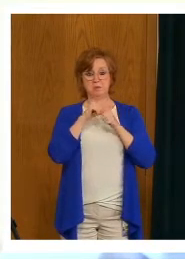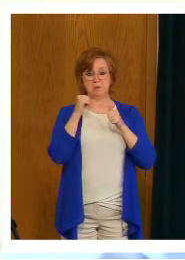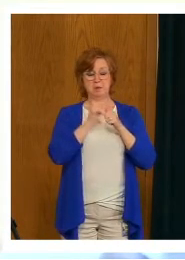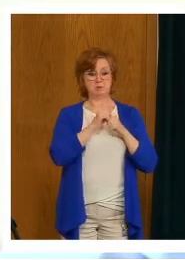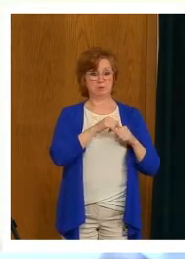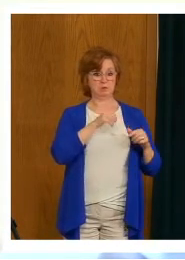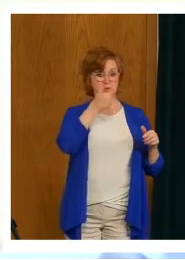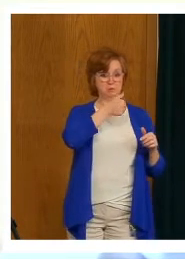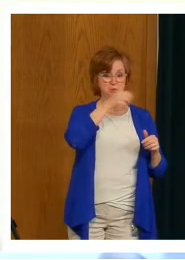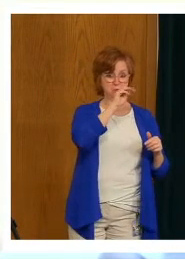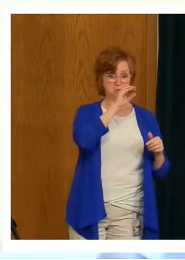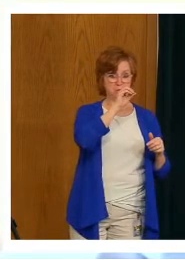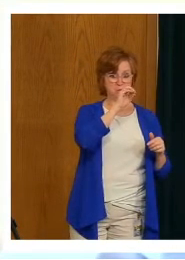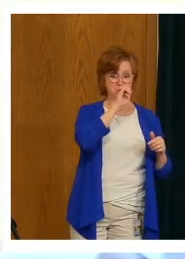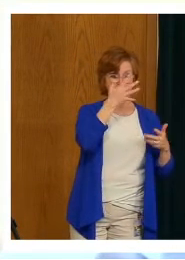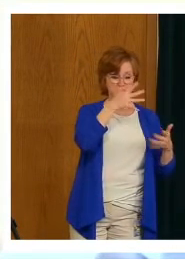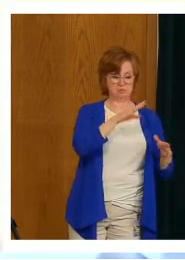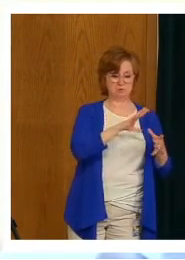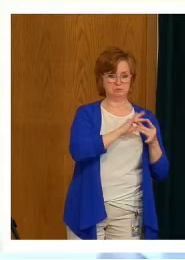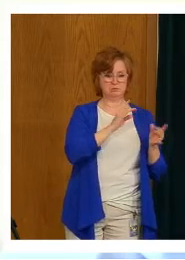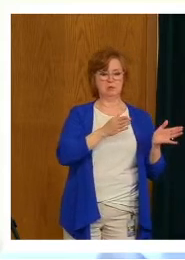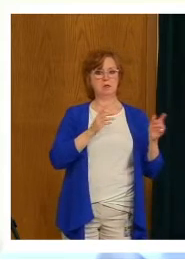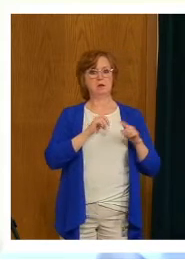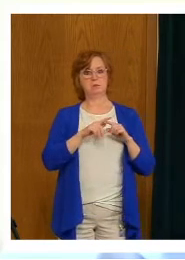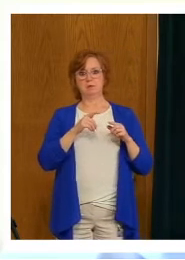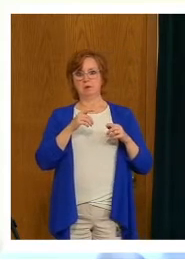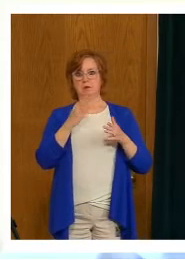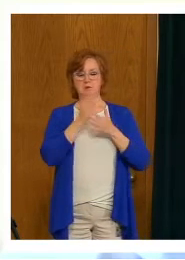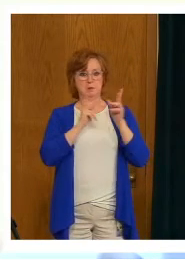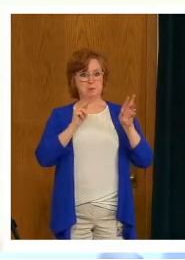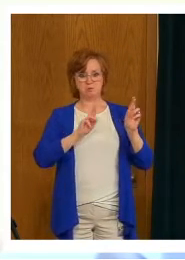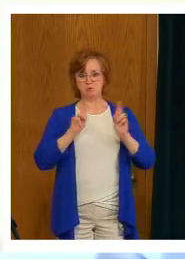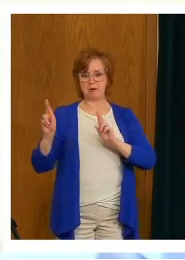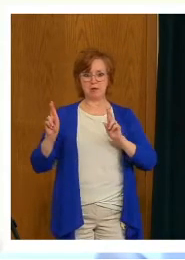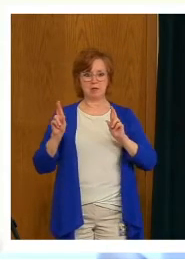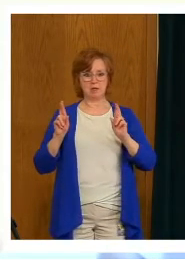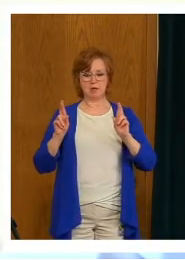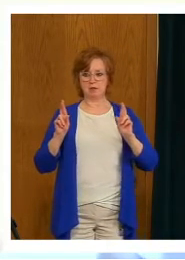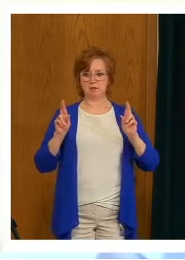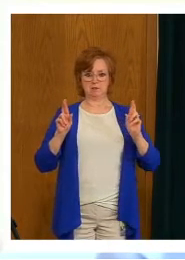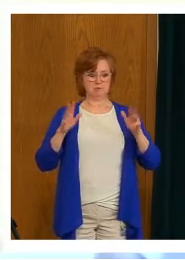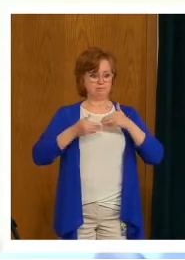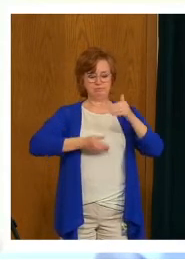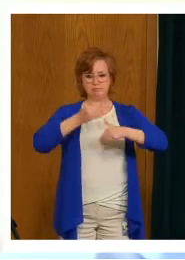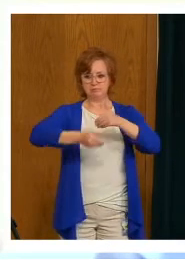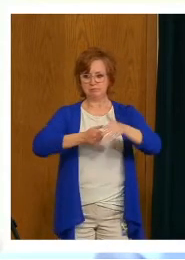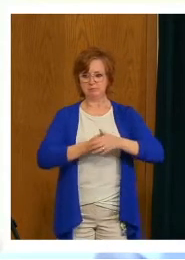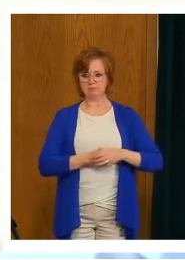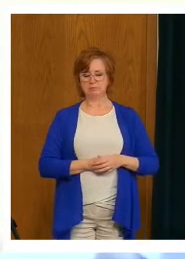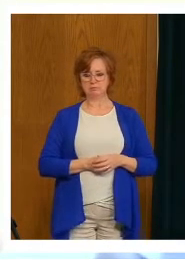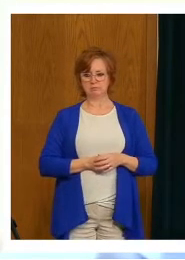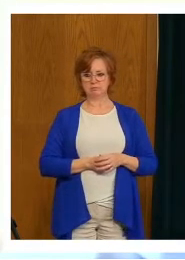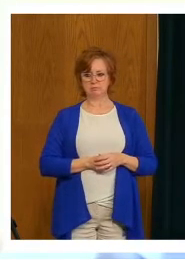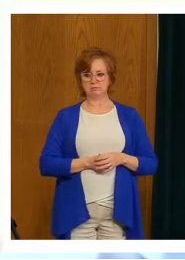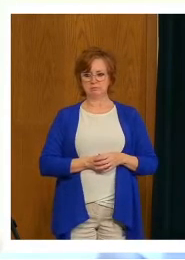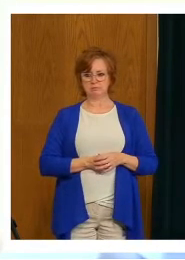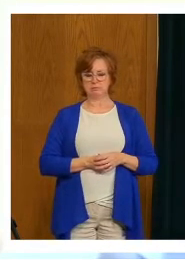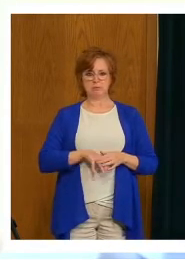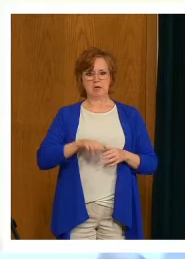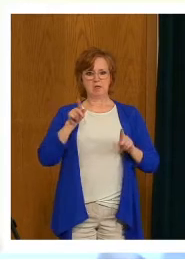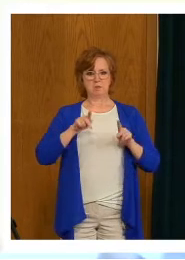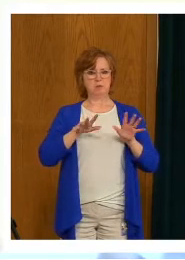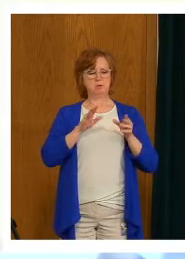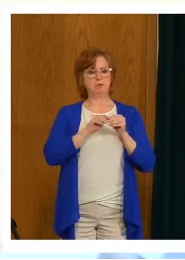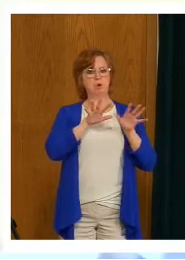some of us are raring to go once it's possible to invite people at our houses. Some may be more cautious,